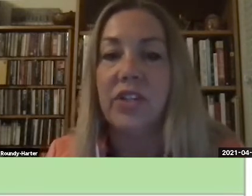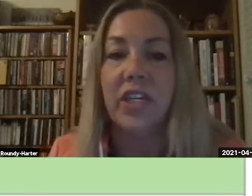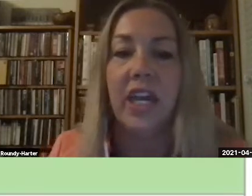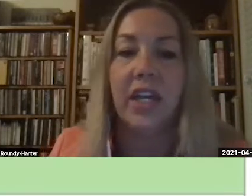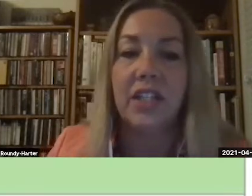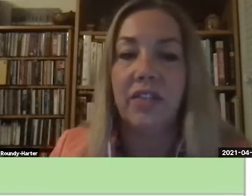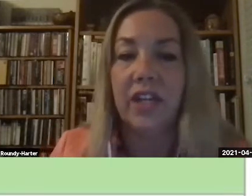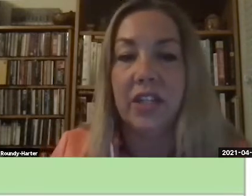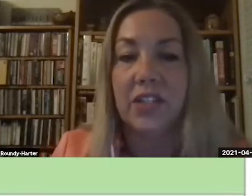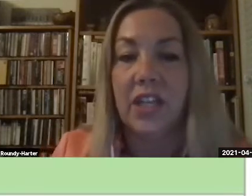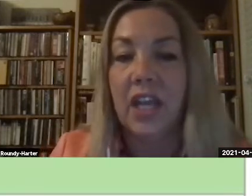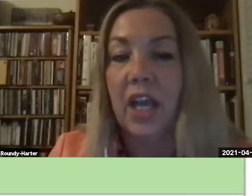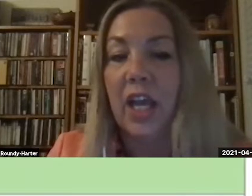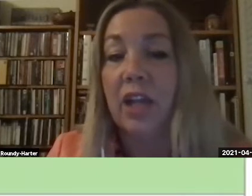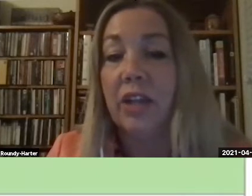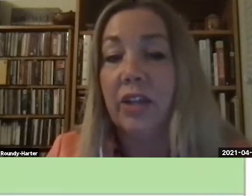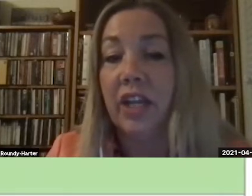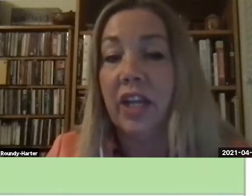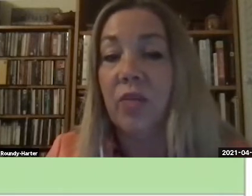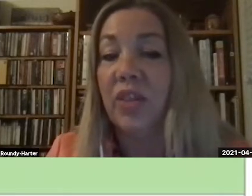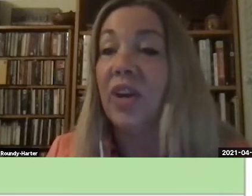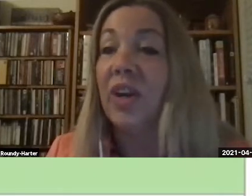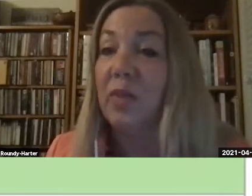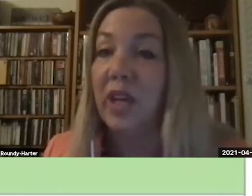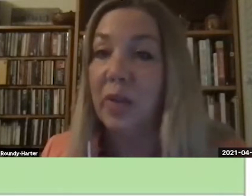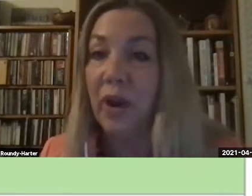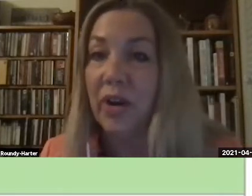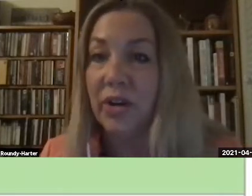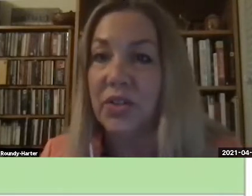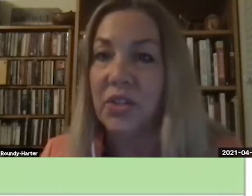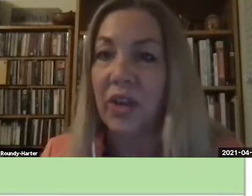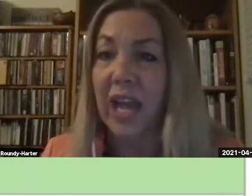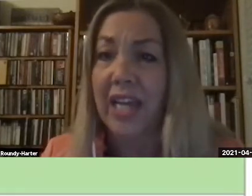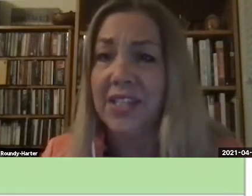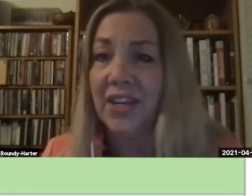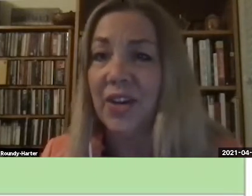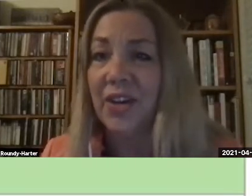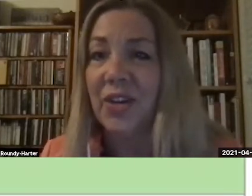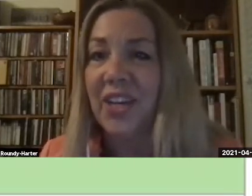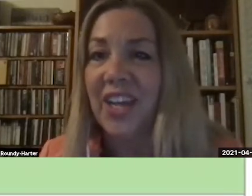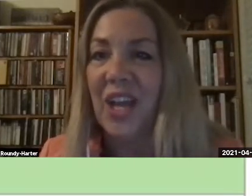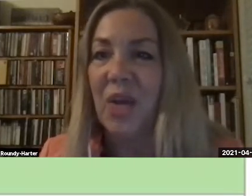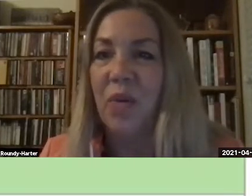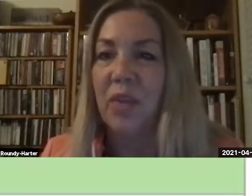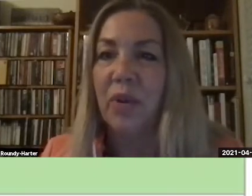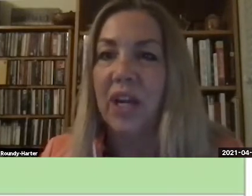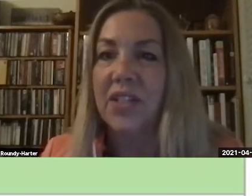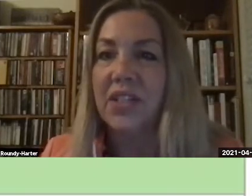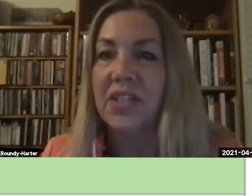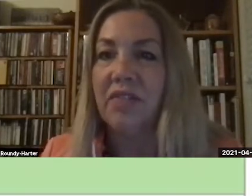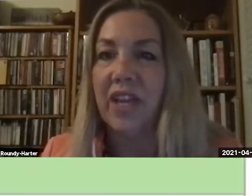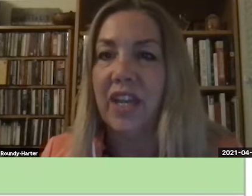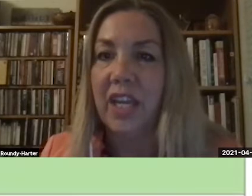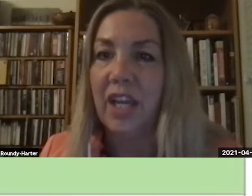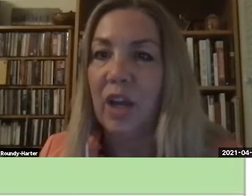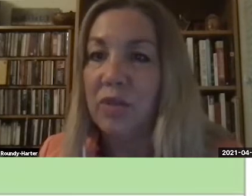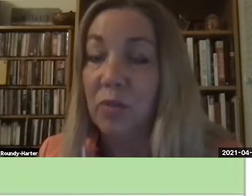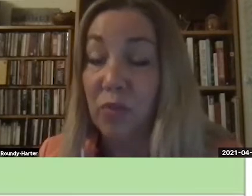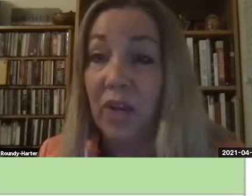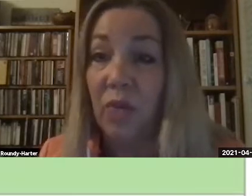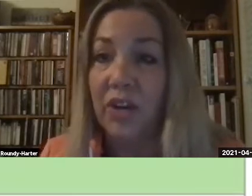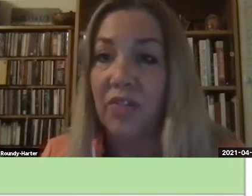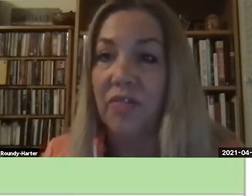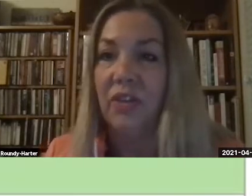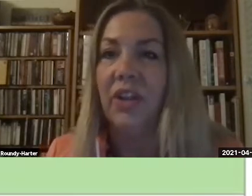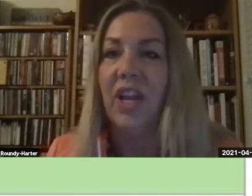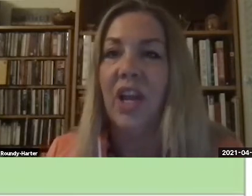and enriching activities, including with our community partners. So as Sierra noted, we're in the process of vetting some